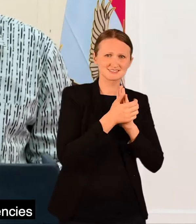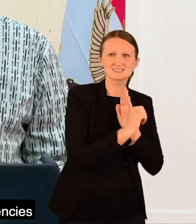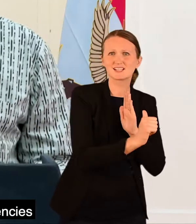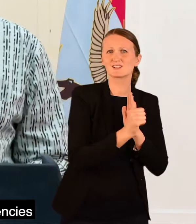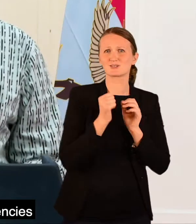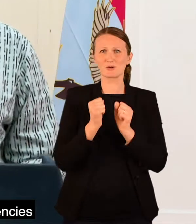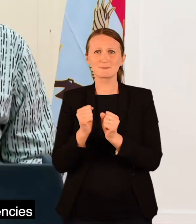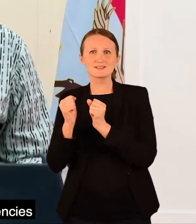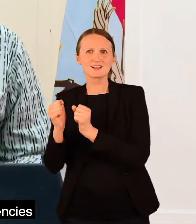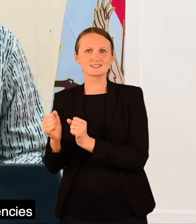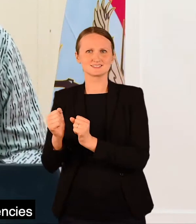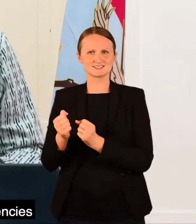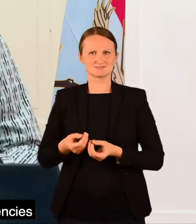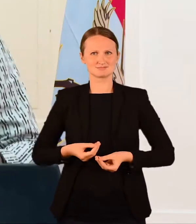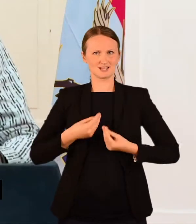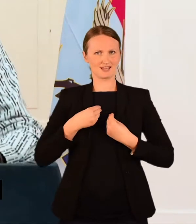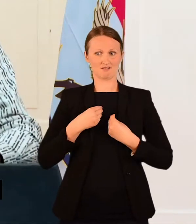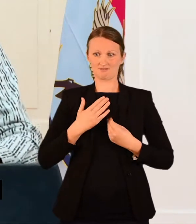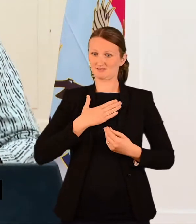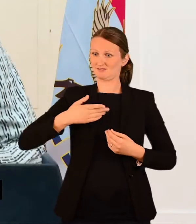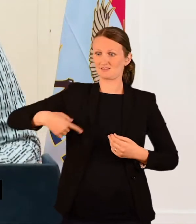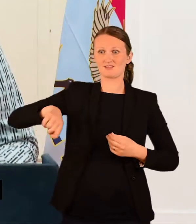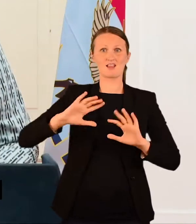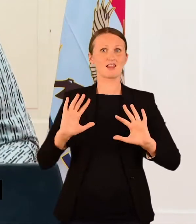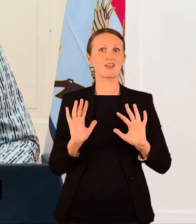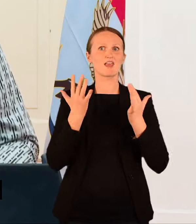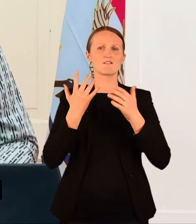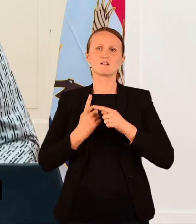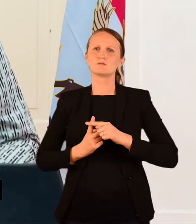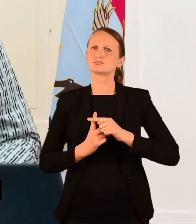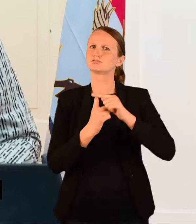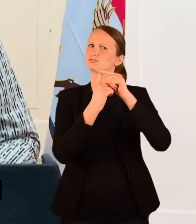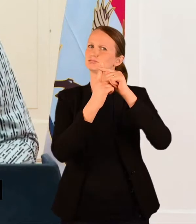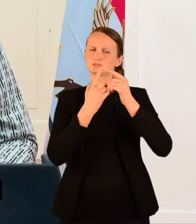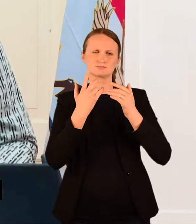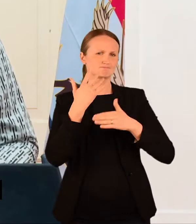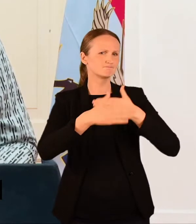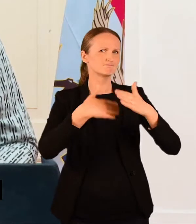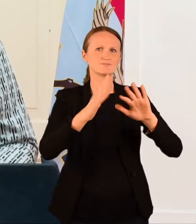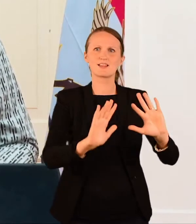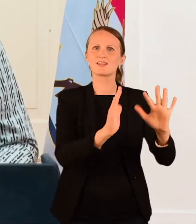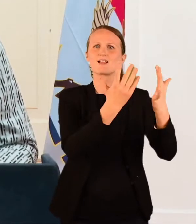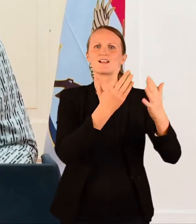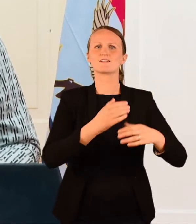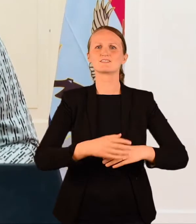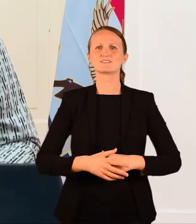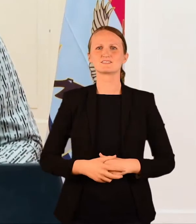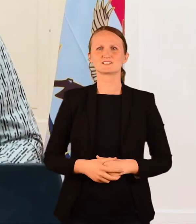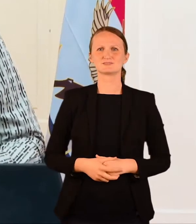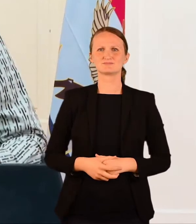skills and competencies that will serve them positively for an entire lifetime.